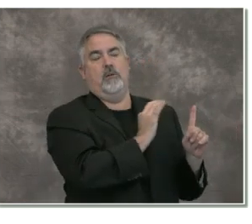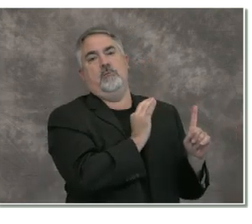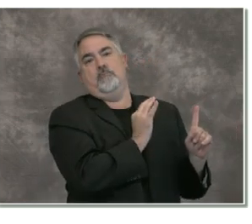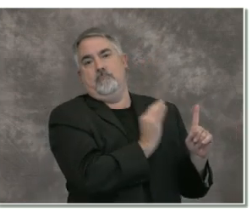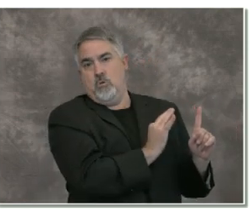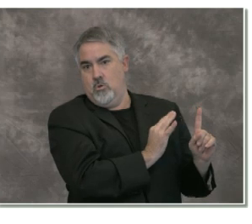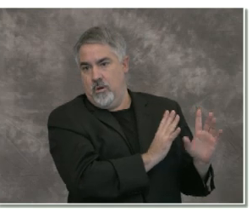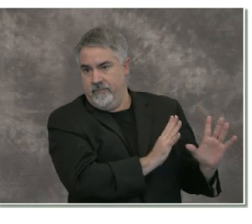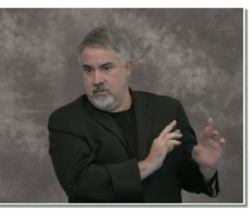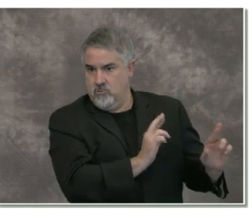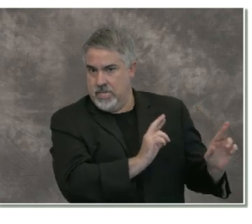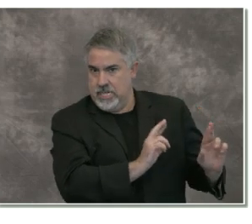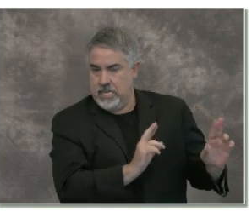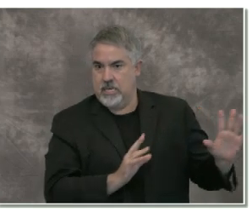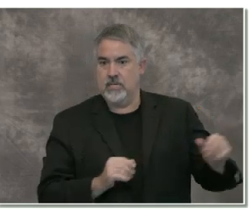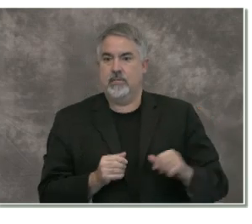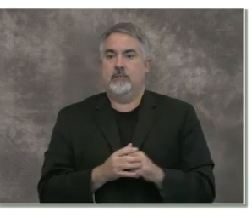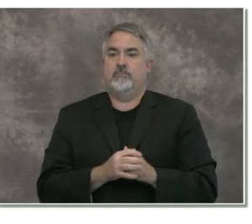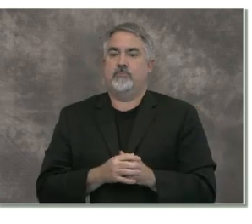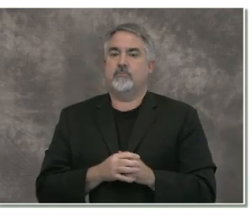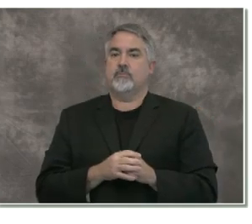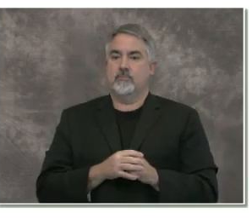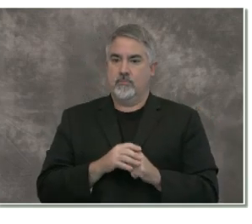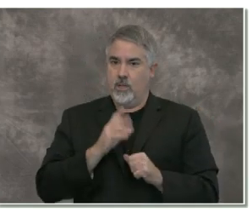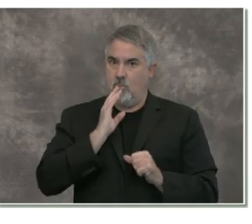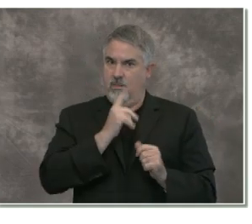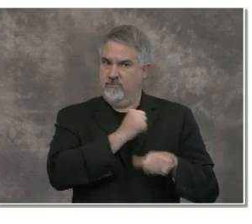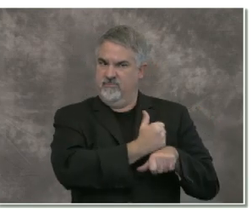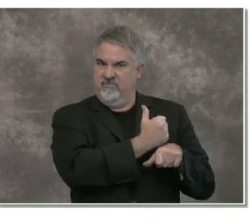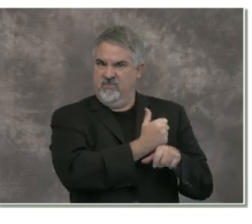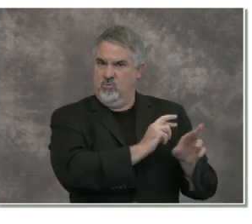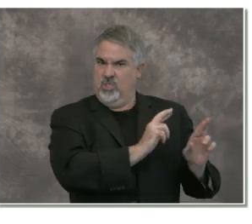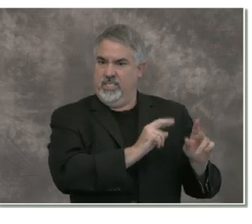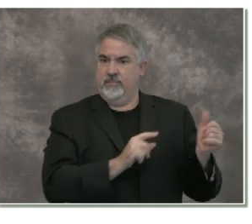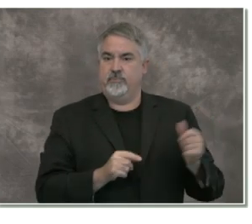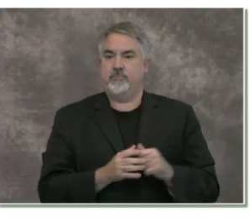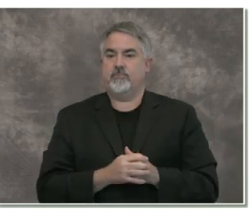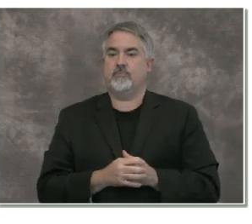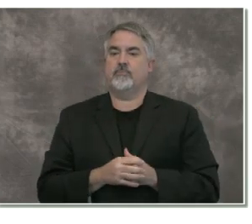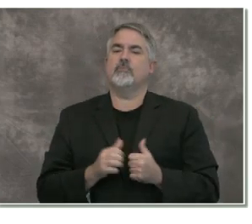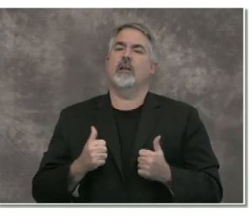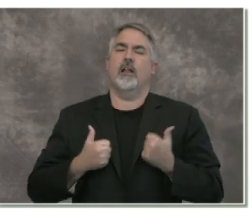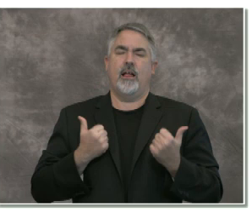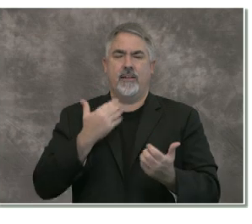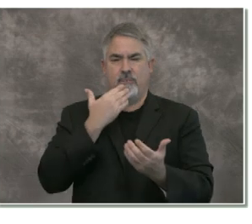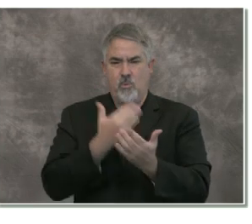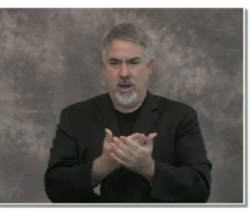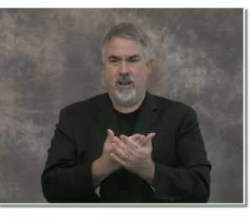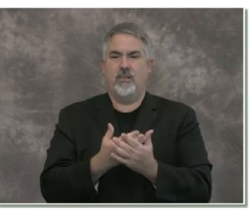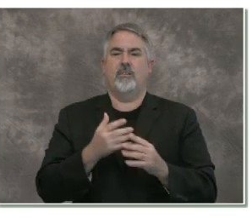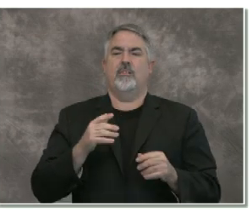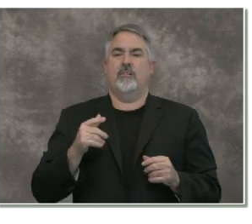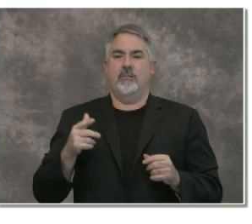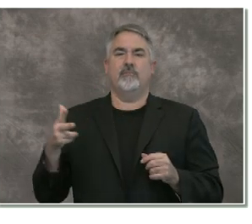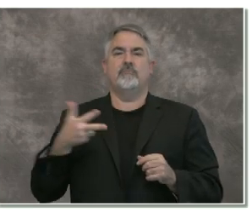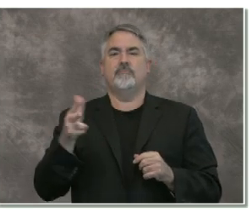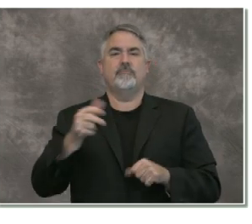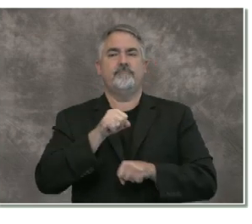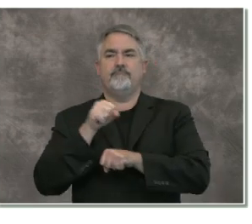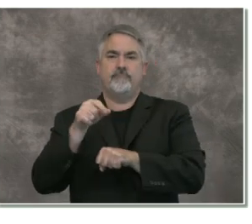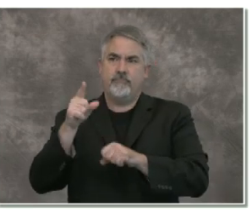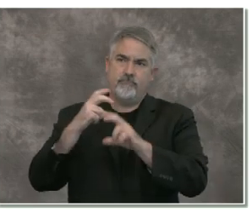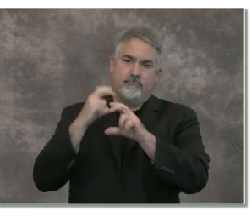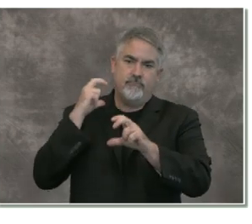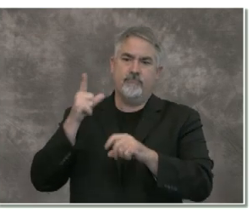be delivered and get up and operational. Our Live Well mobile office is assisting in testing to augment our testing capacity. We